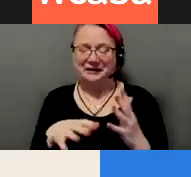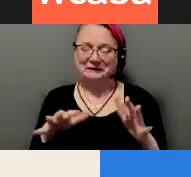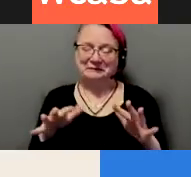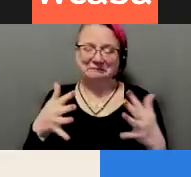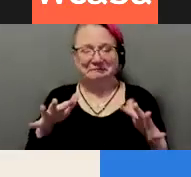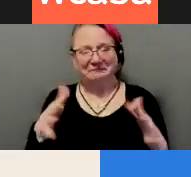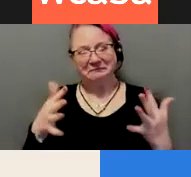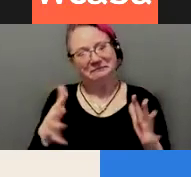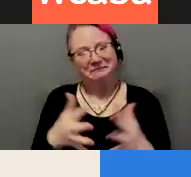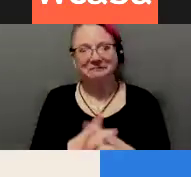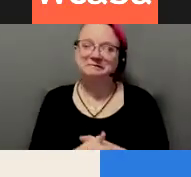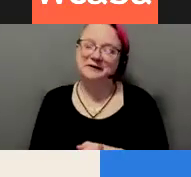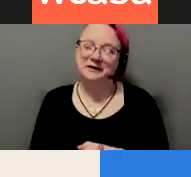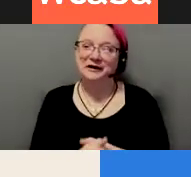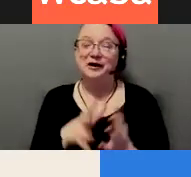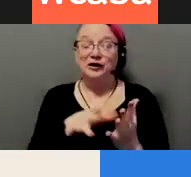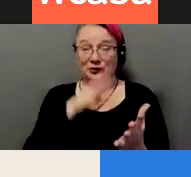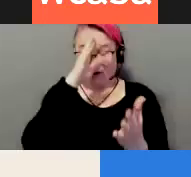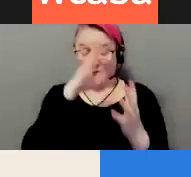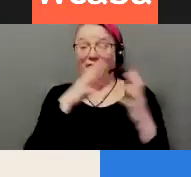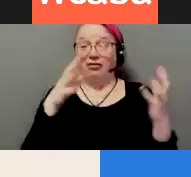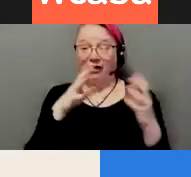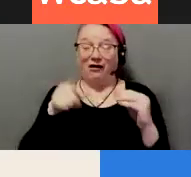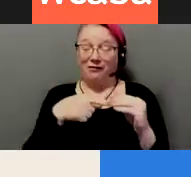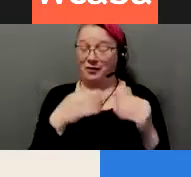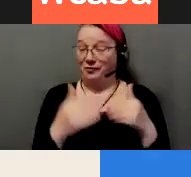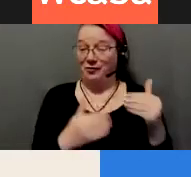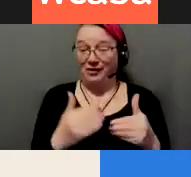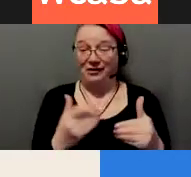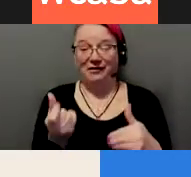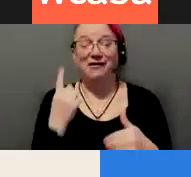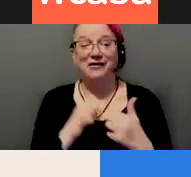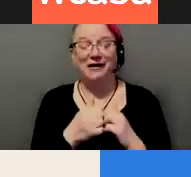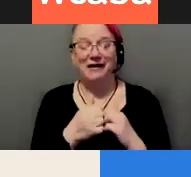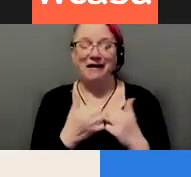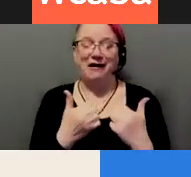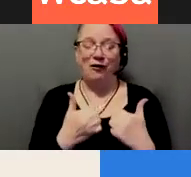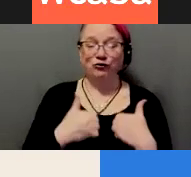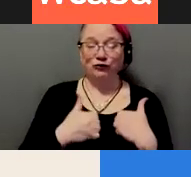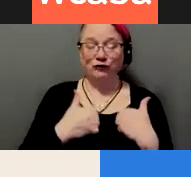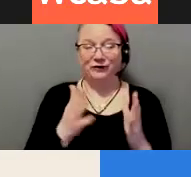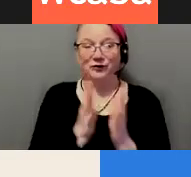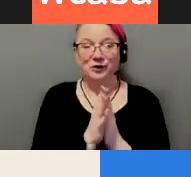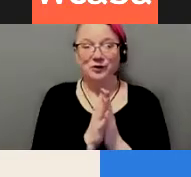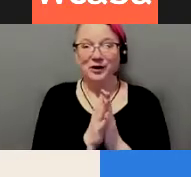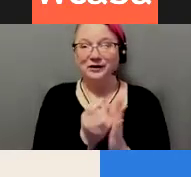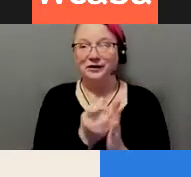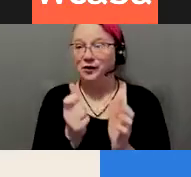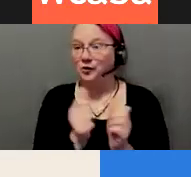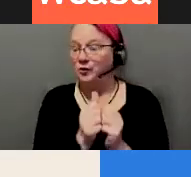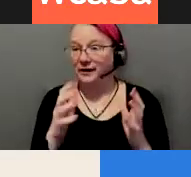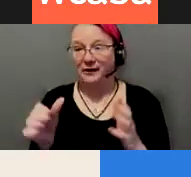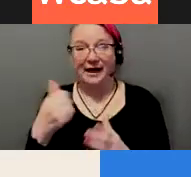desired. So I learned a lot about these processes, enough to understand how survivors could request content removal without any outside